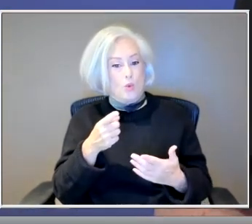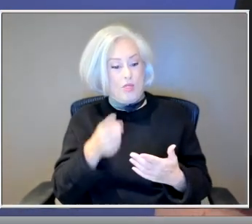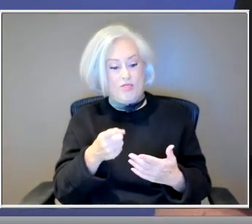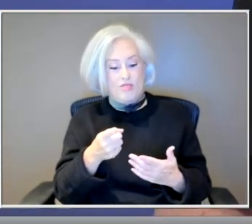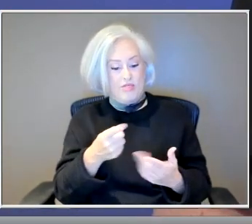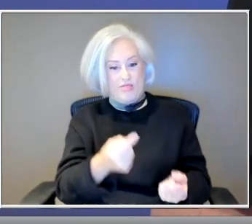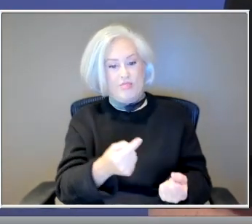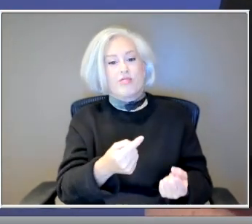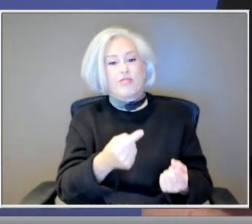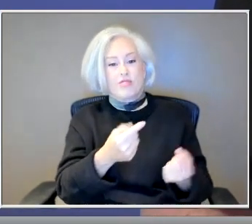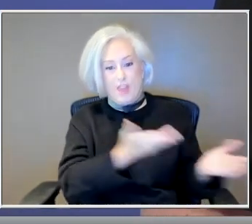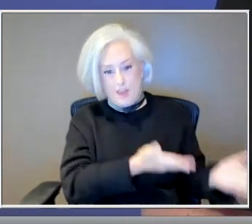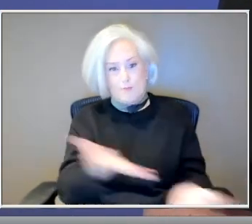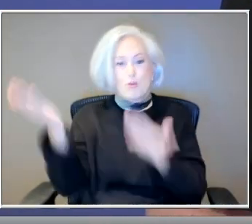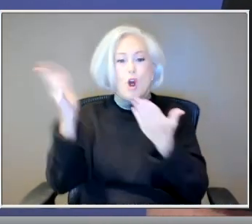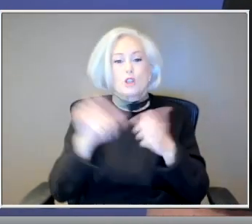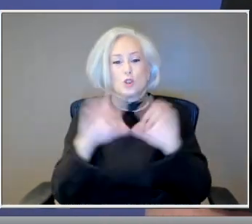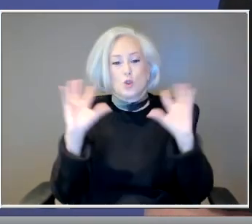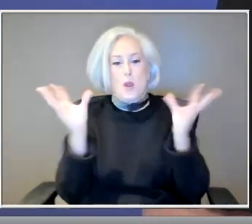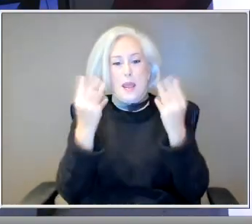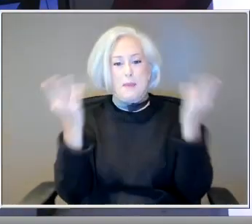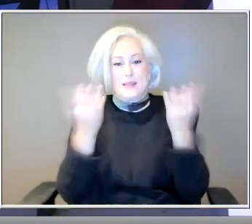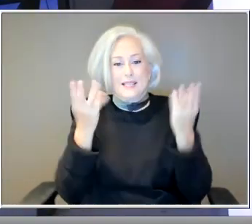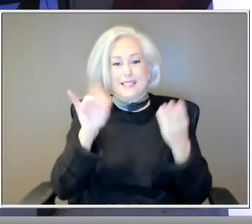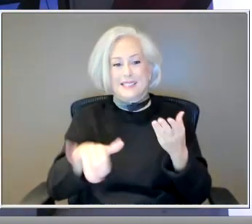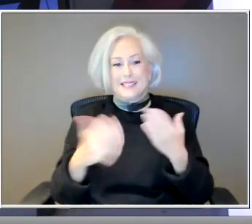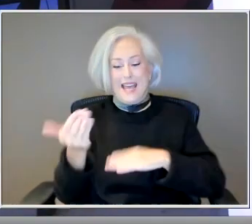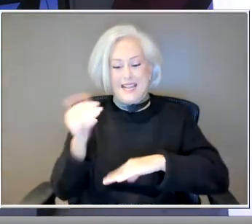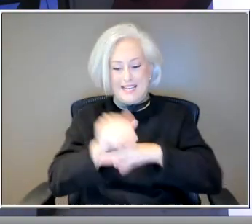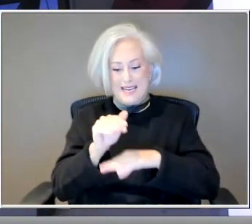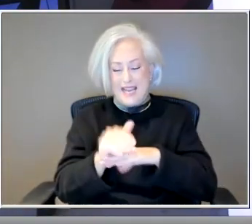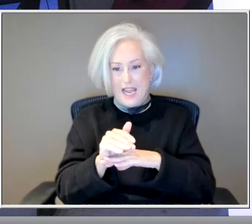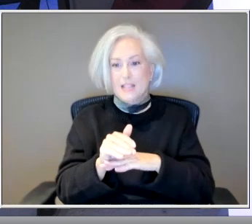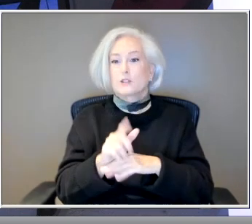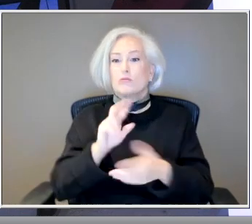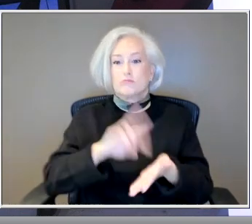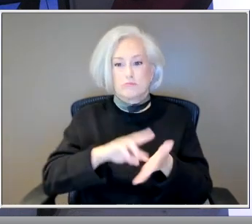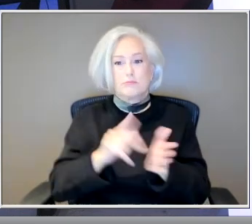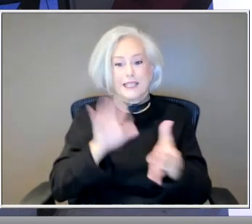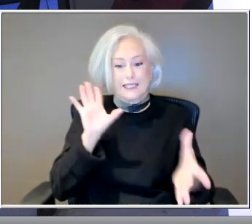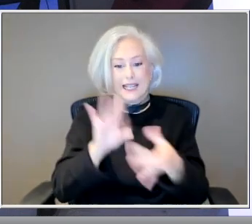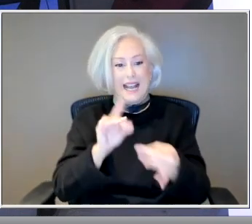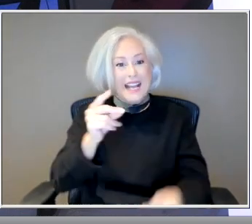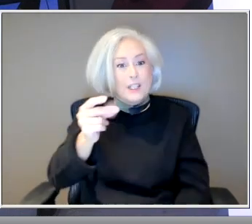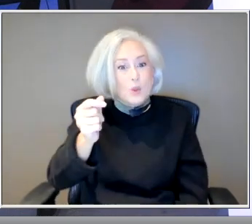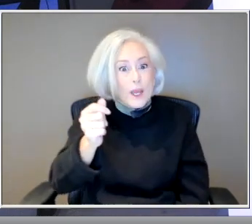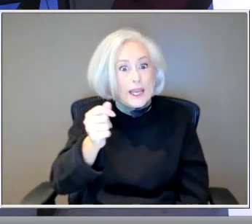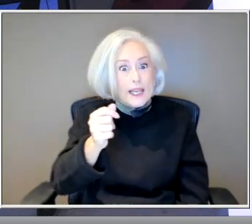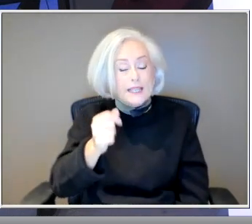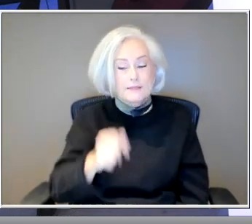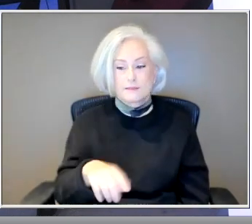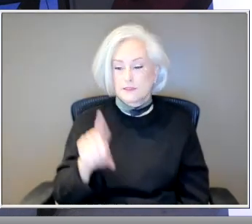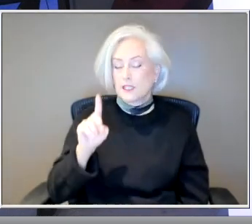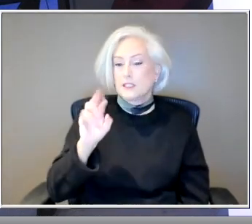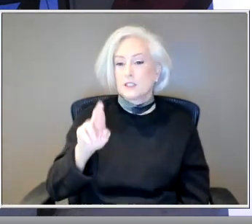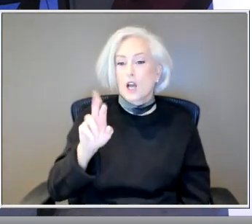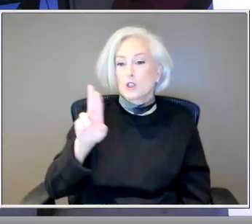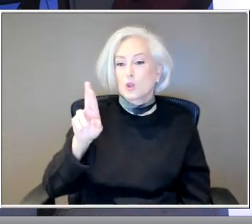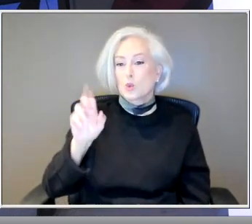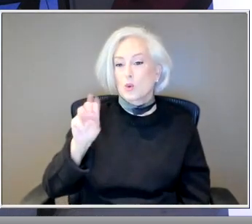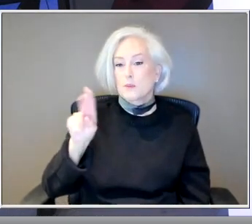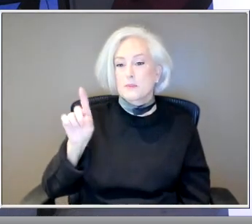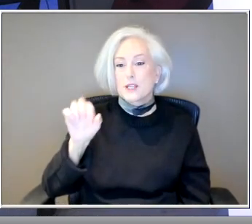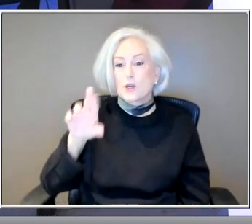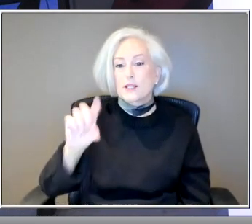ambulance to KU that night. Okay, wow. So you were connected really quickly. Yeah. So Dr. Ramirez, can you kind of